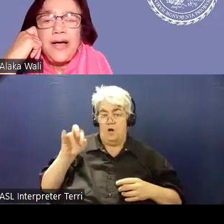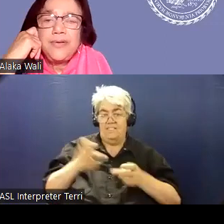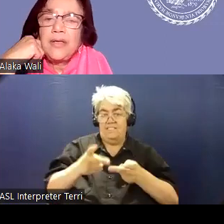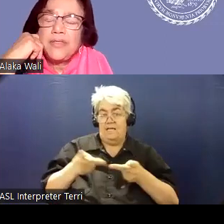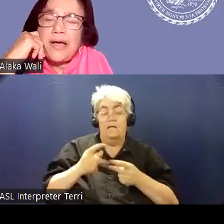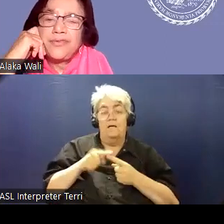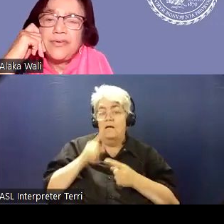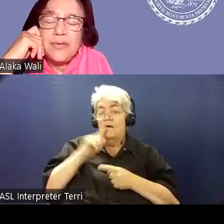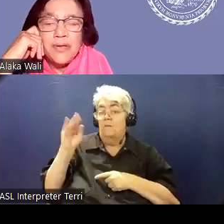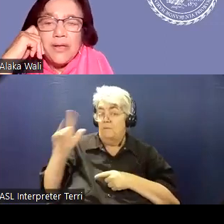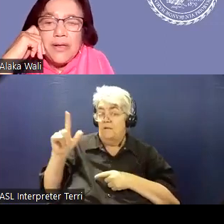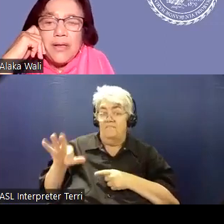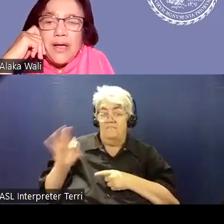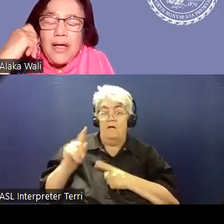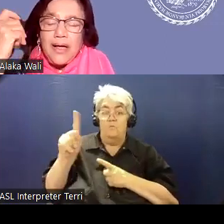Bill found a